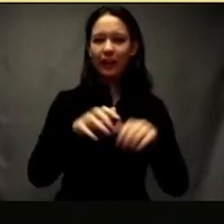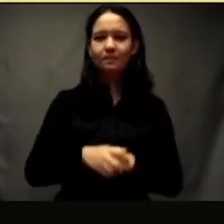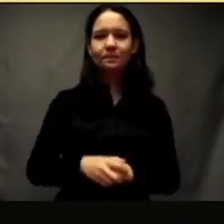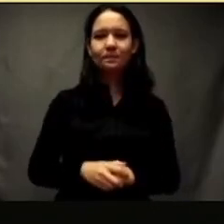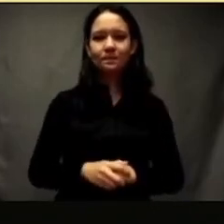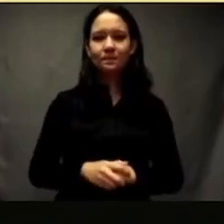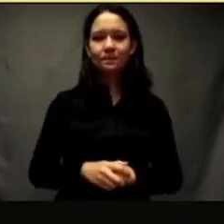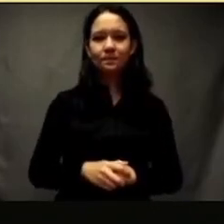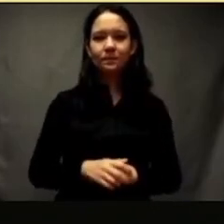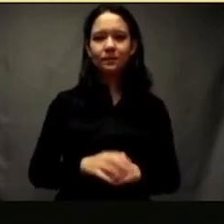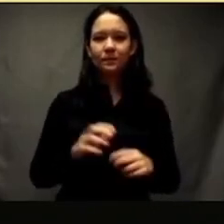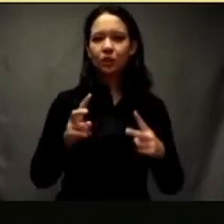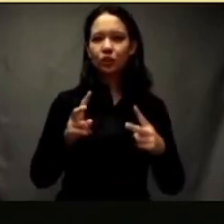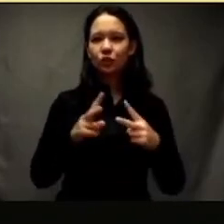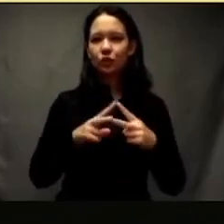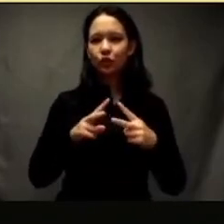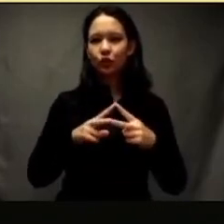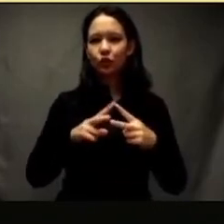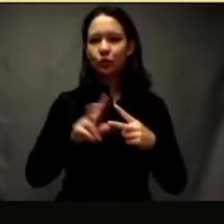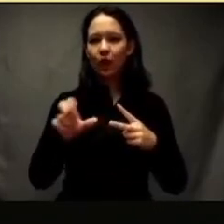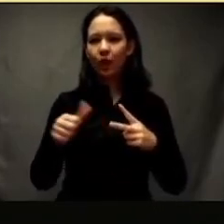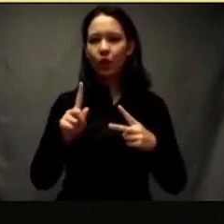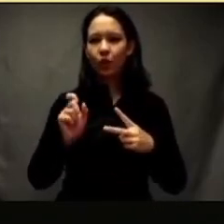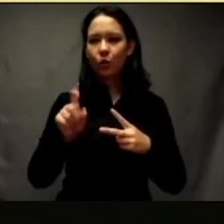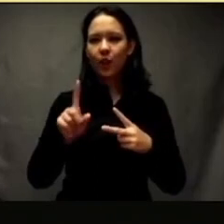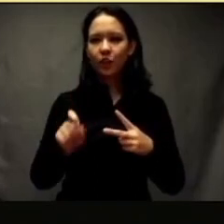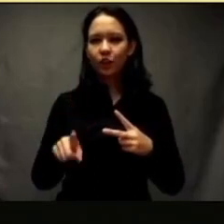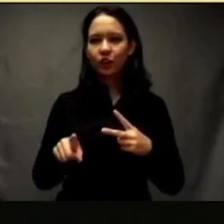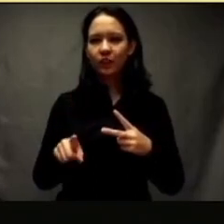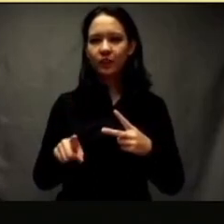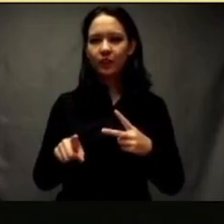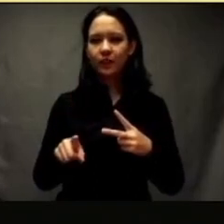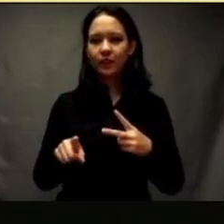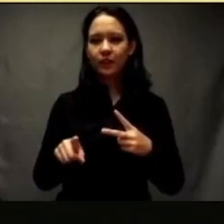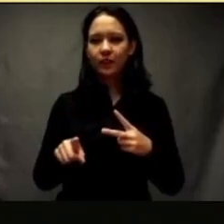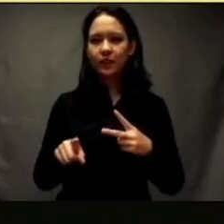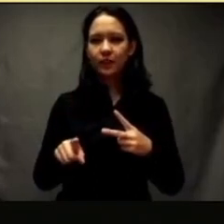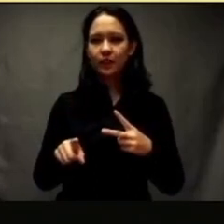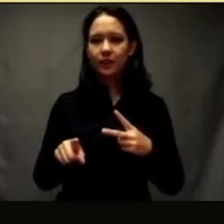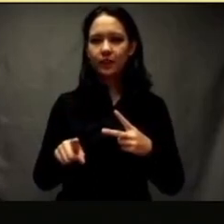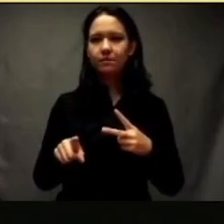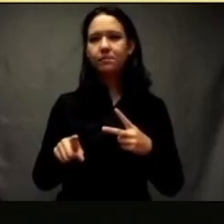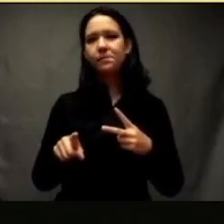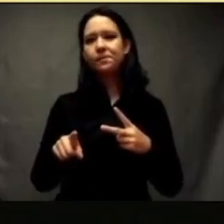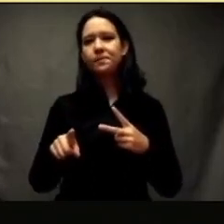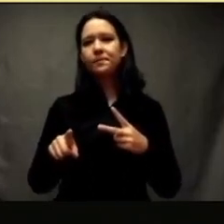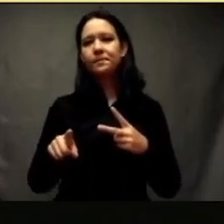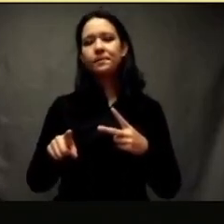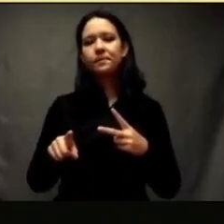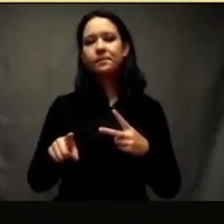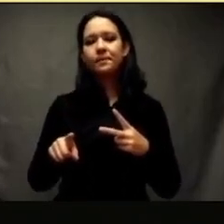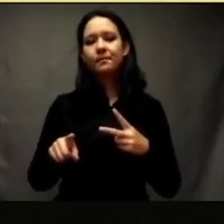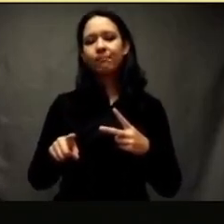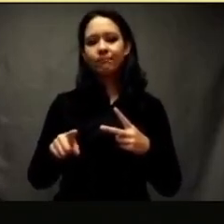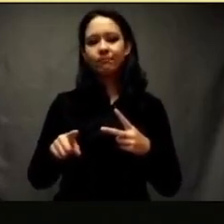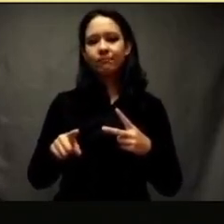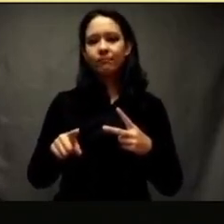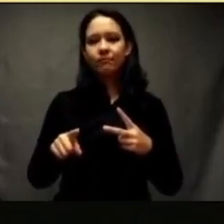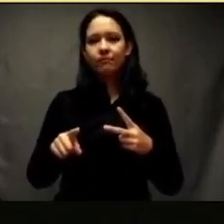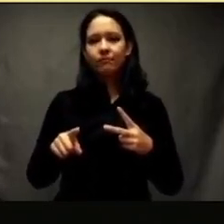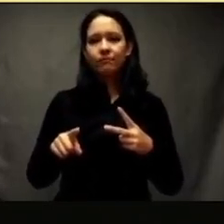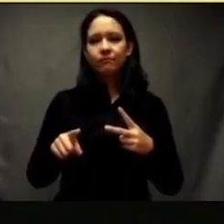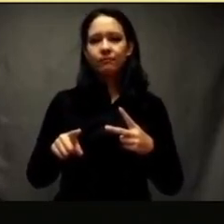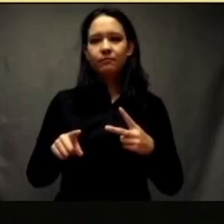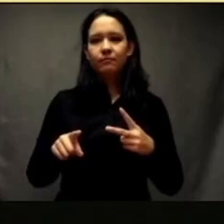two other questions that were asked? Oh, I'm going through in